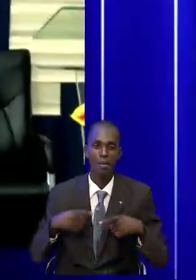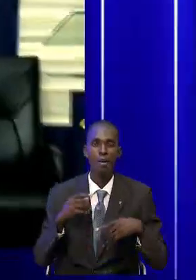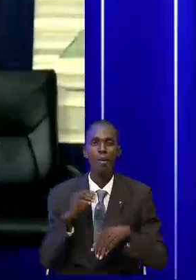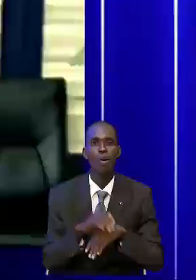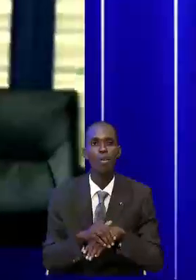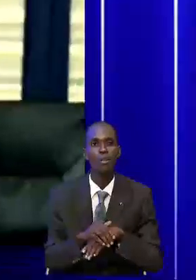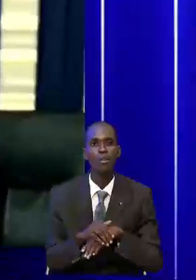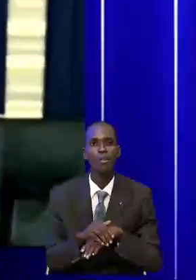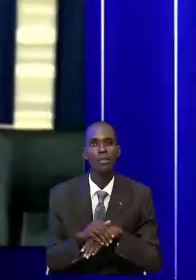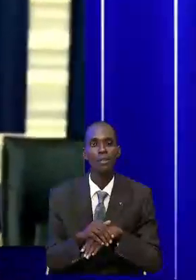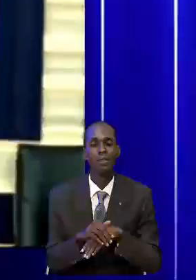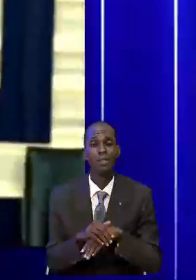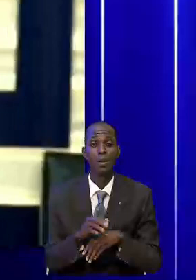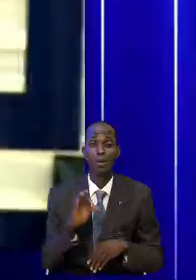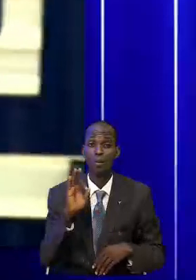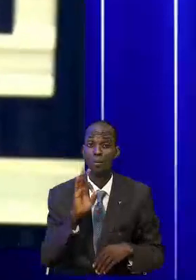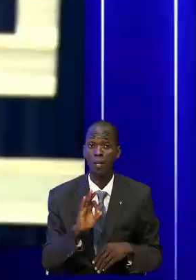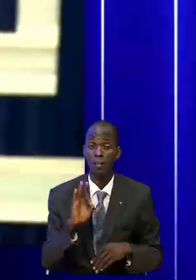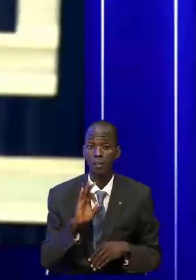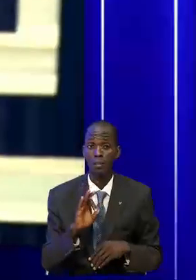his healing hands upon my life.